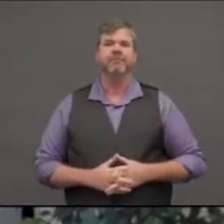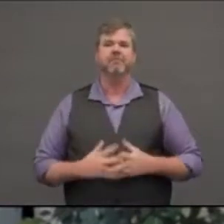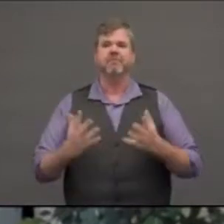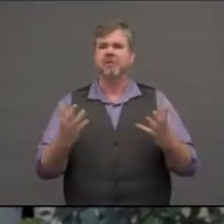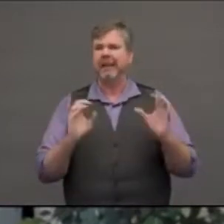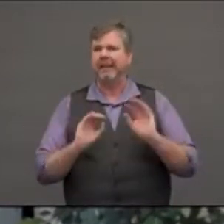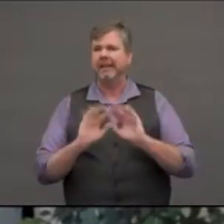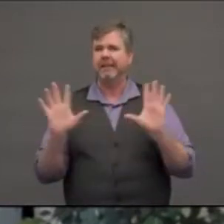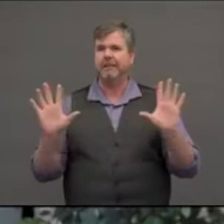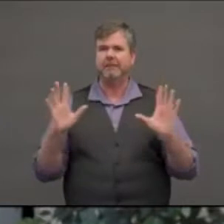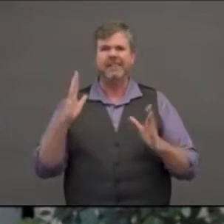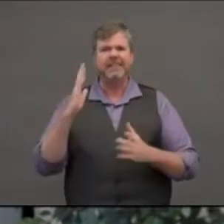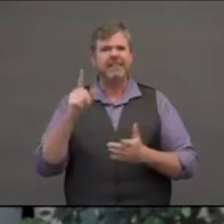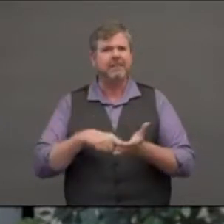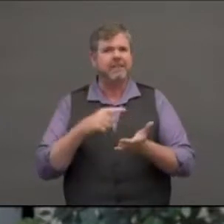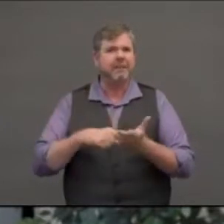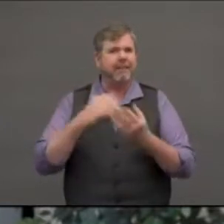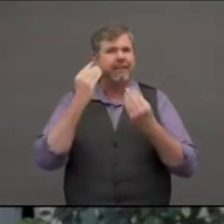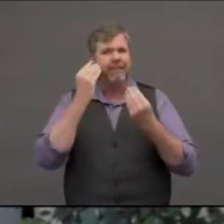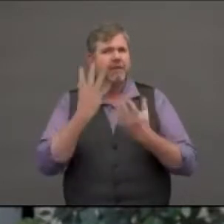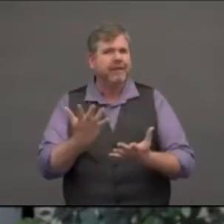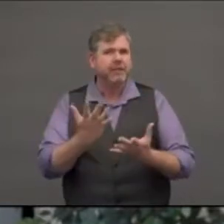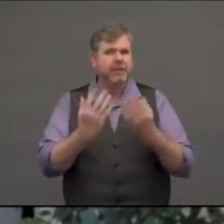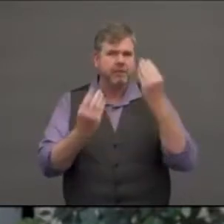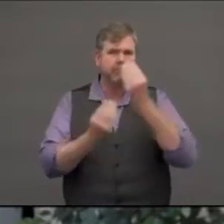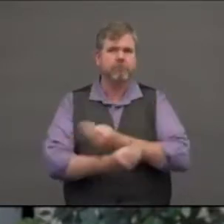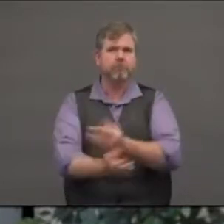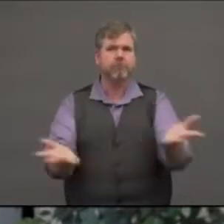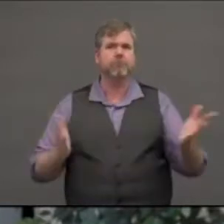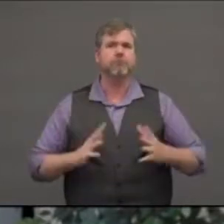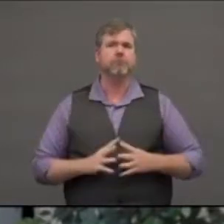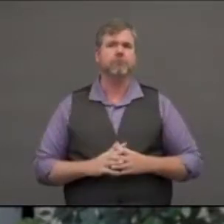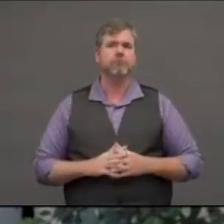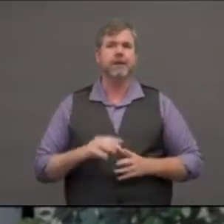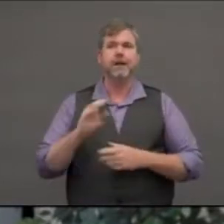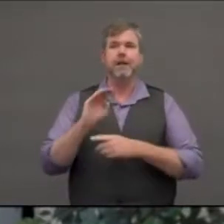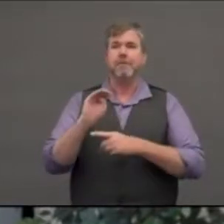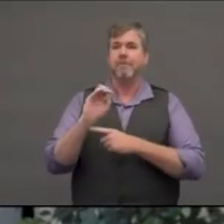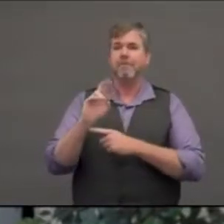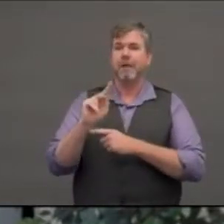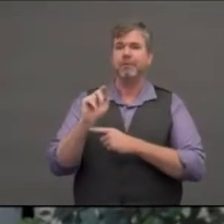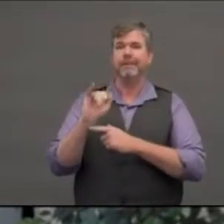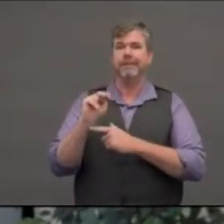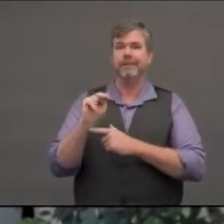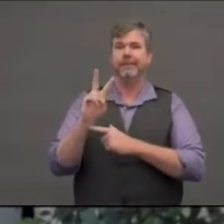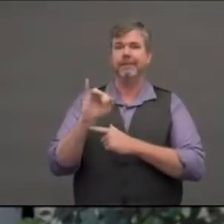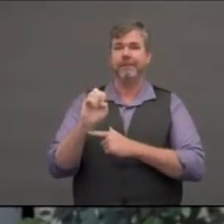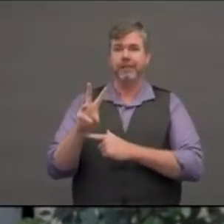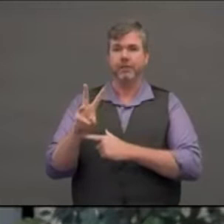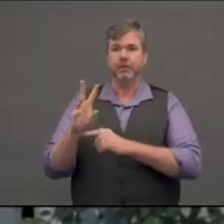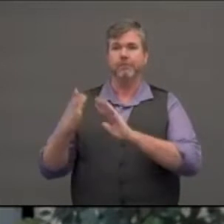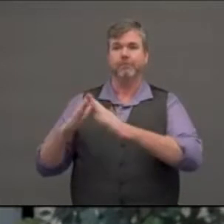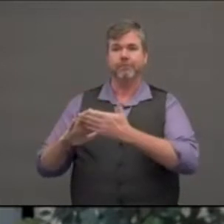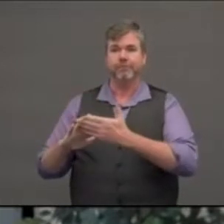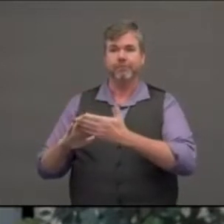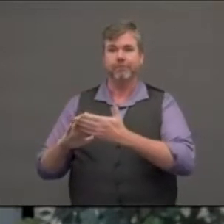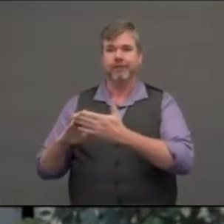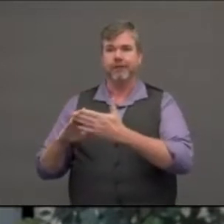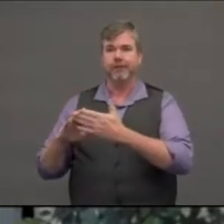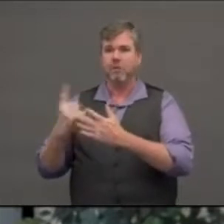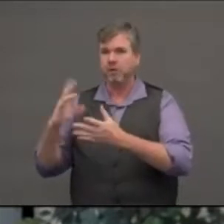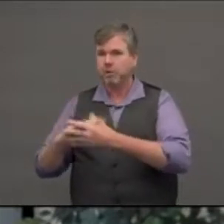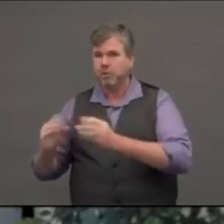when information starts in Mountain View, it's one story, and when it makes it to Morgan Hill, it's a totally different story. So we want to